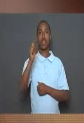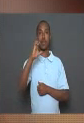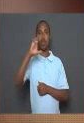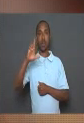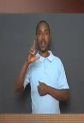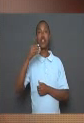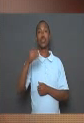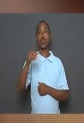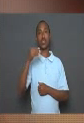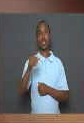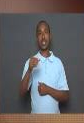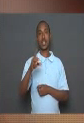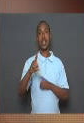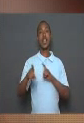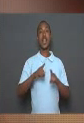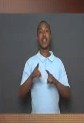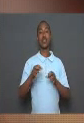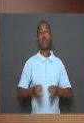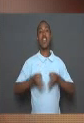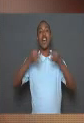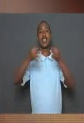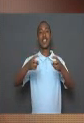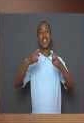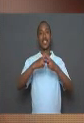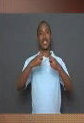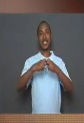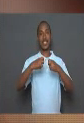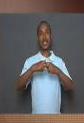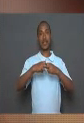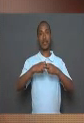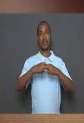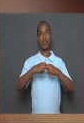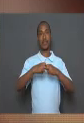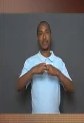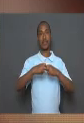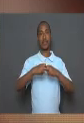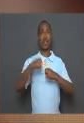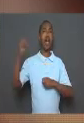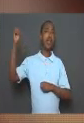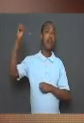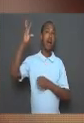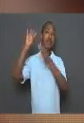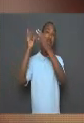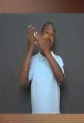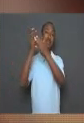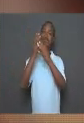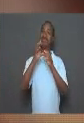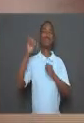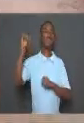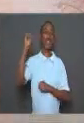chloride solution does conduct electricity. The light bulb will turn on.